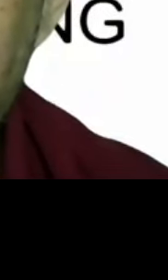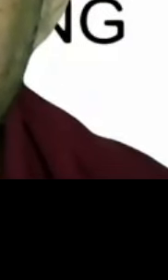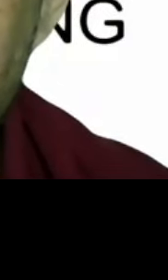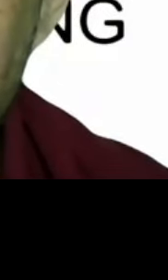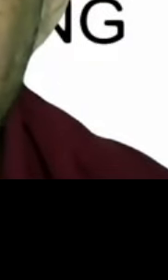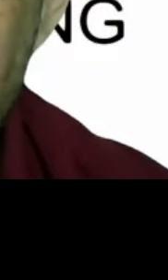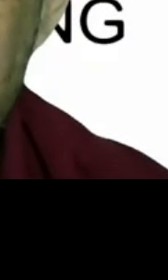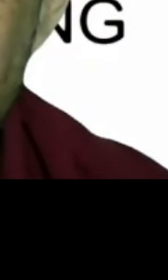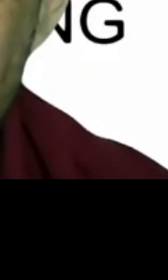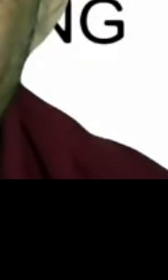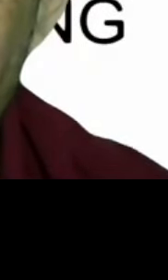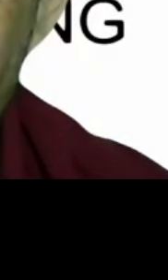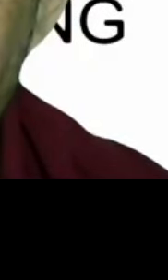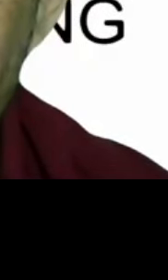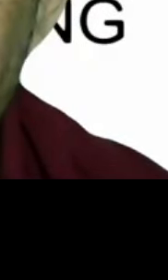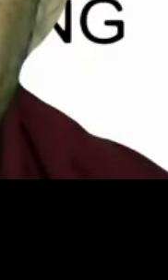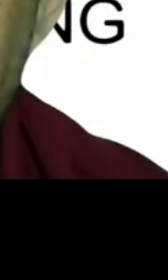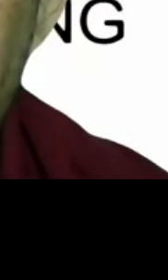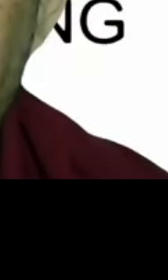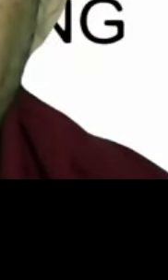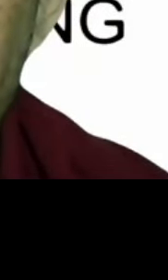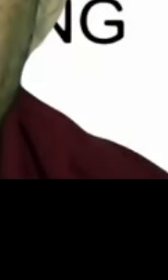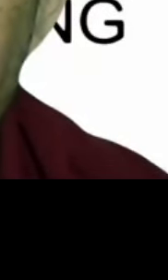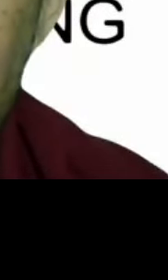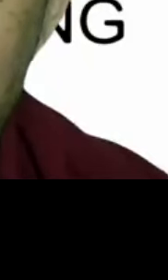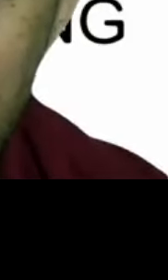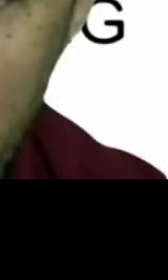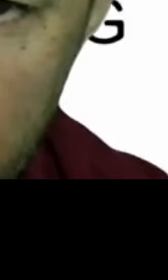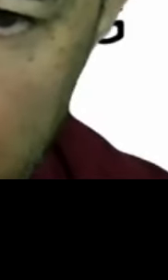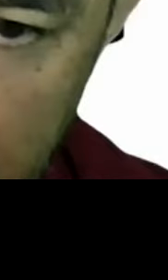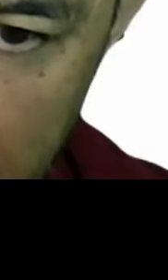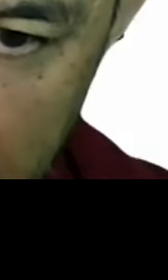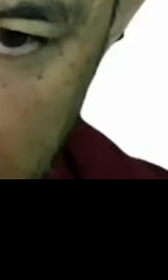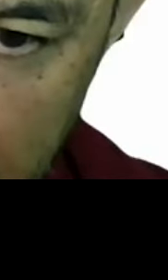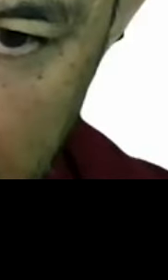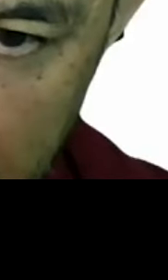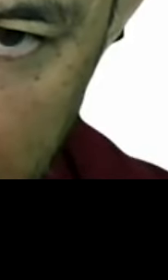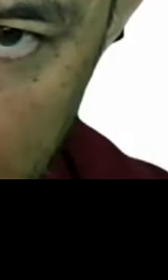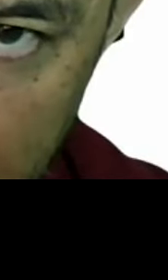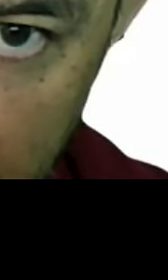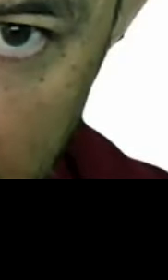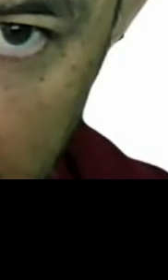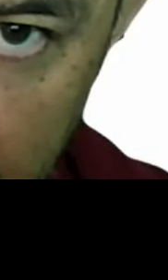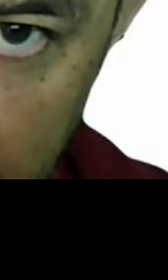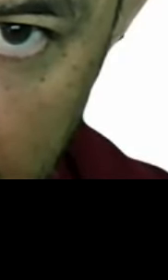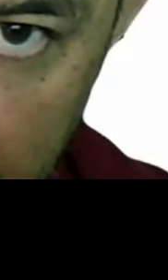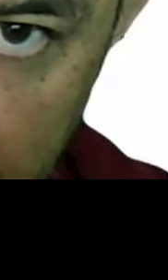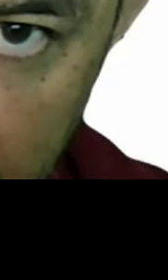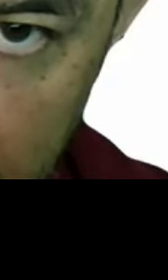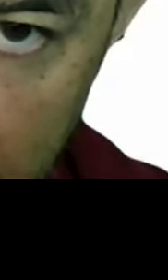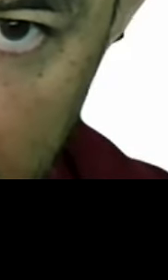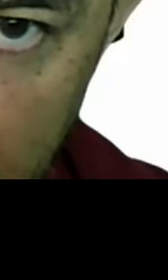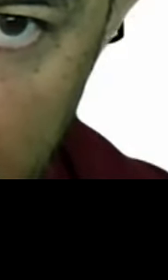was created as an initiative to promote what's happening around the world. Thank you.